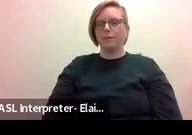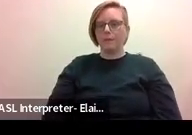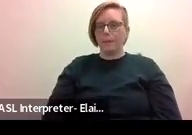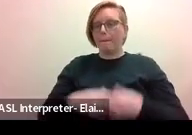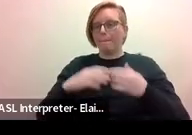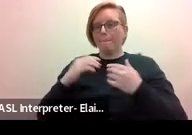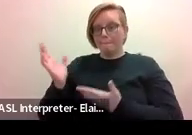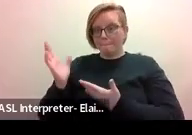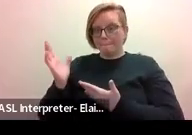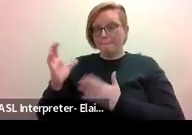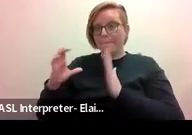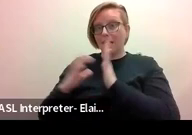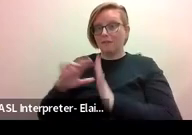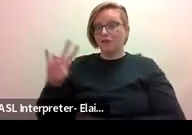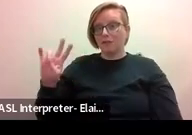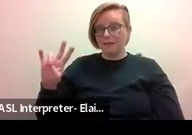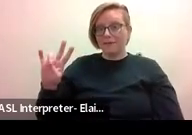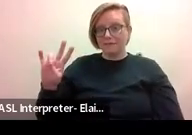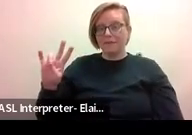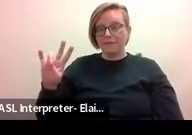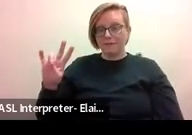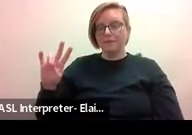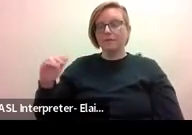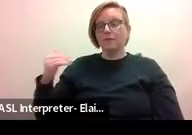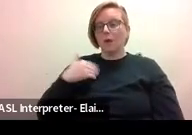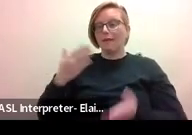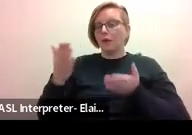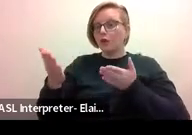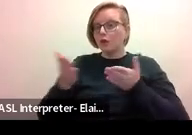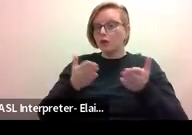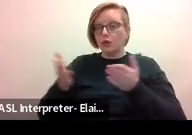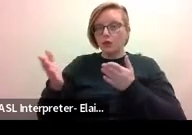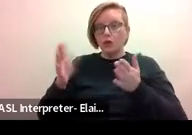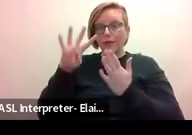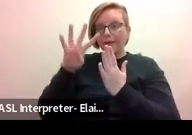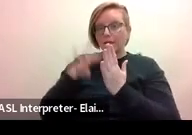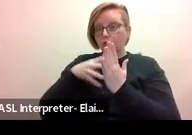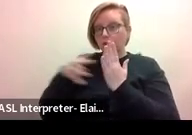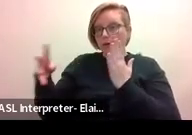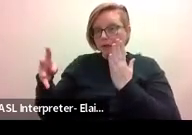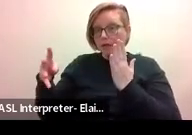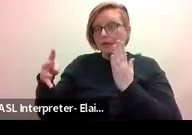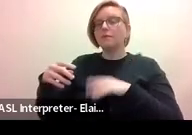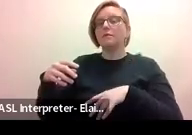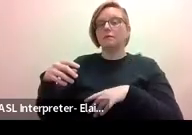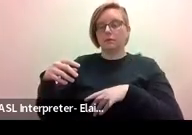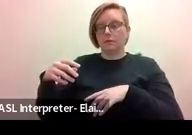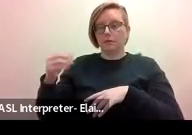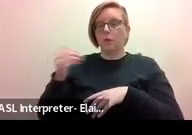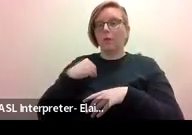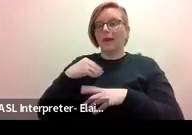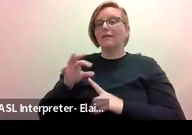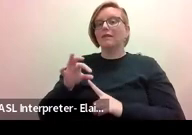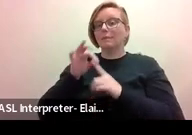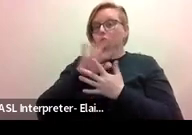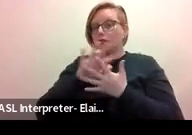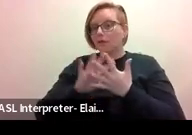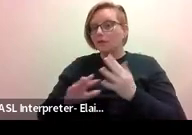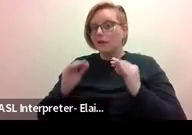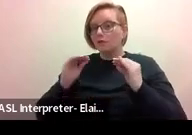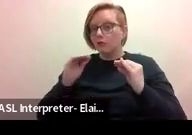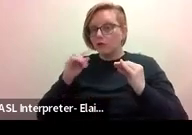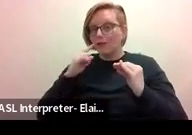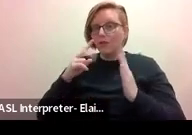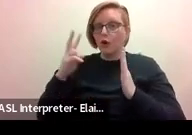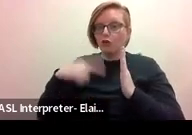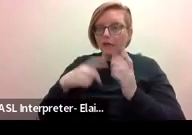This is section 7. And so we've got the service grid, and you can see here, we've got some specially designed instruction for reading comprehension